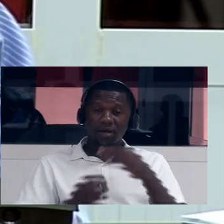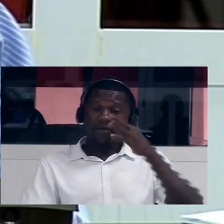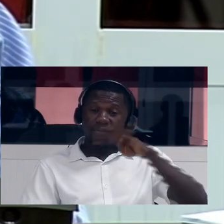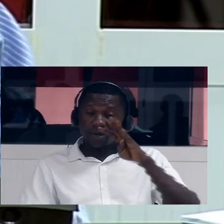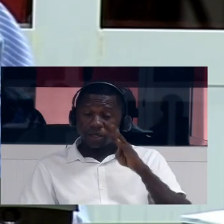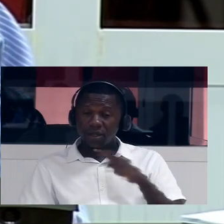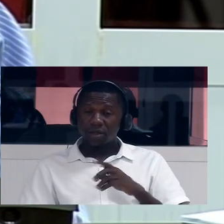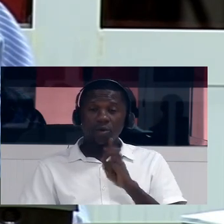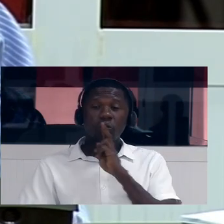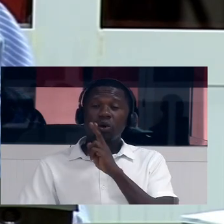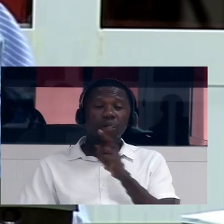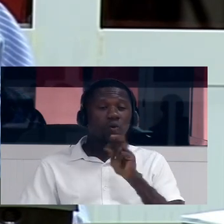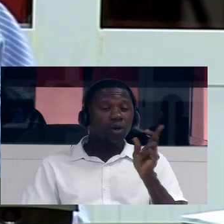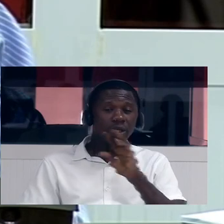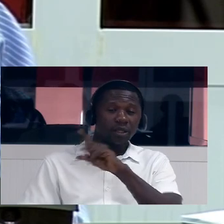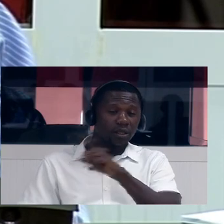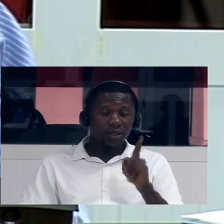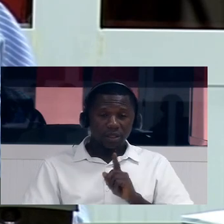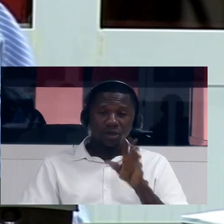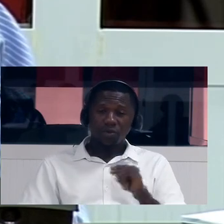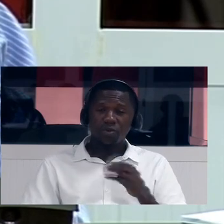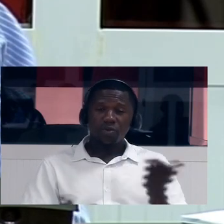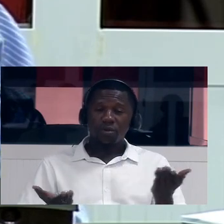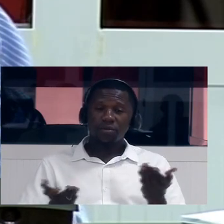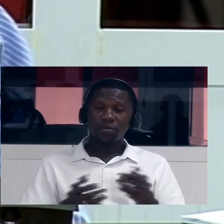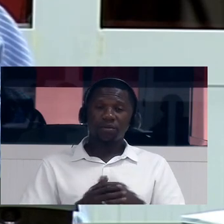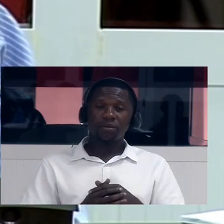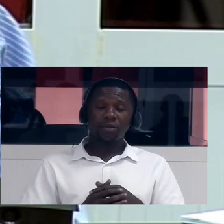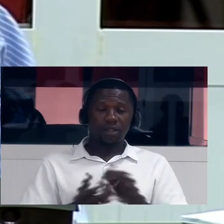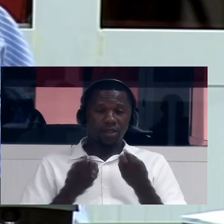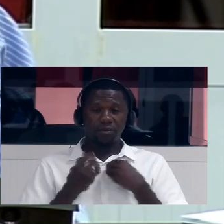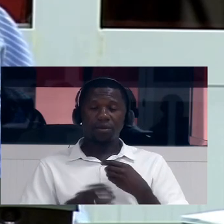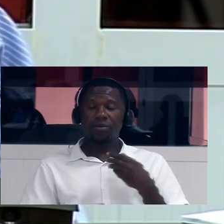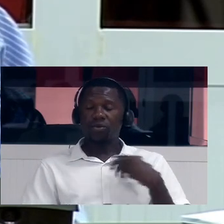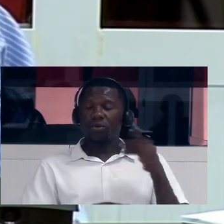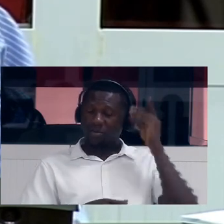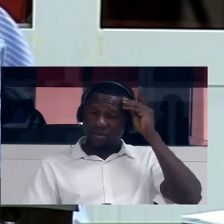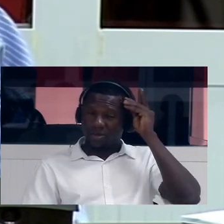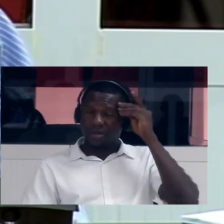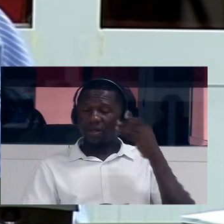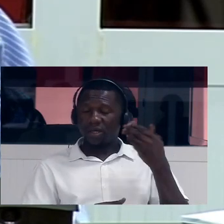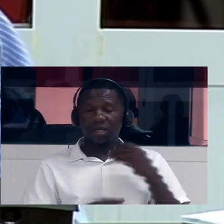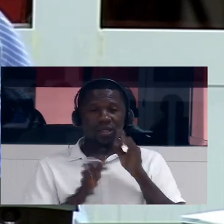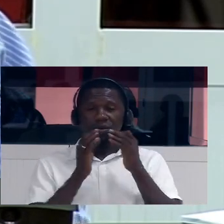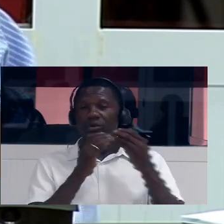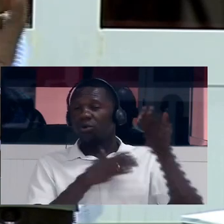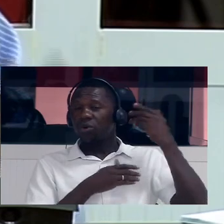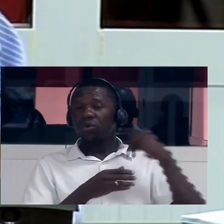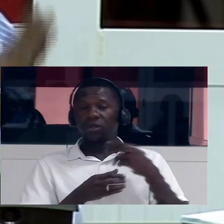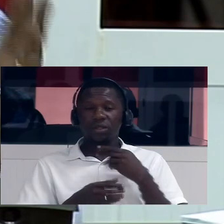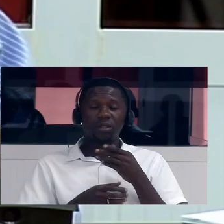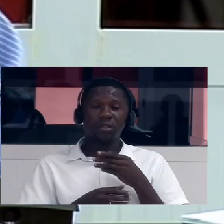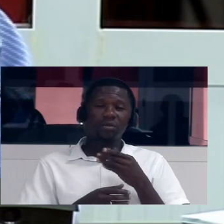done?" He said to me, "Well, you know, it was political. I told your predecessor to dismiss them." But he